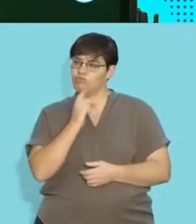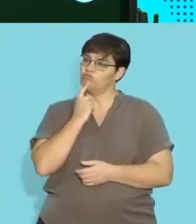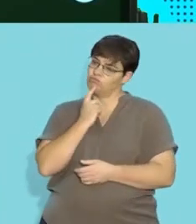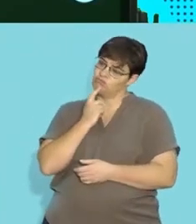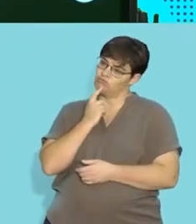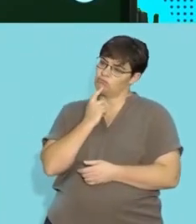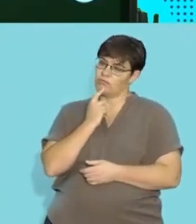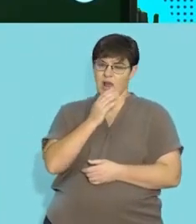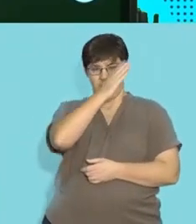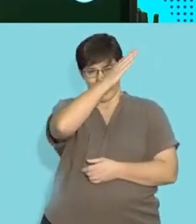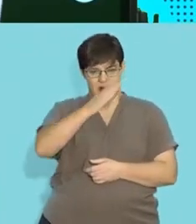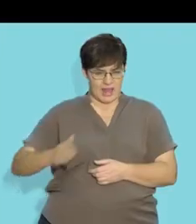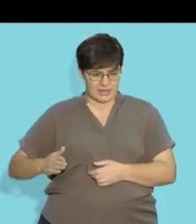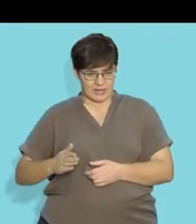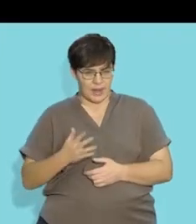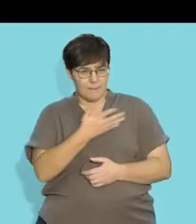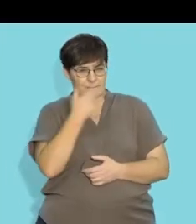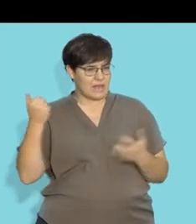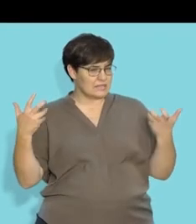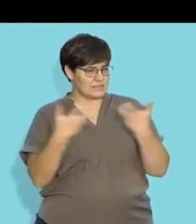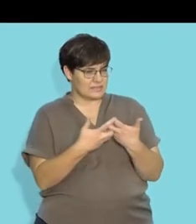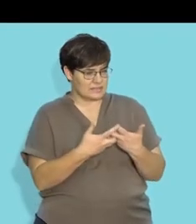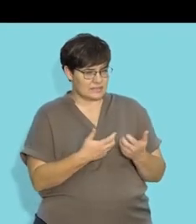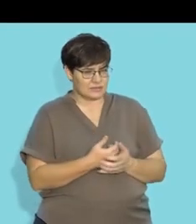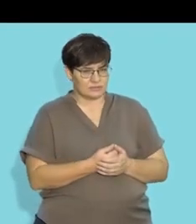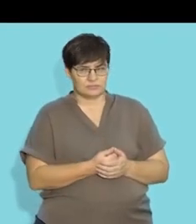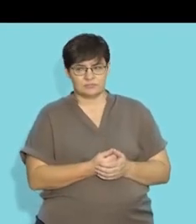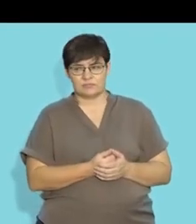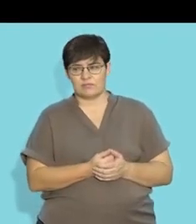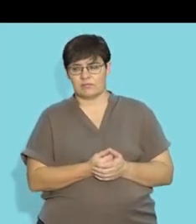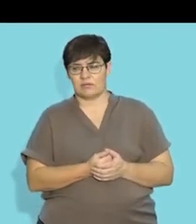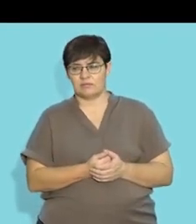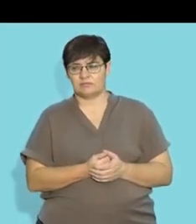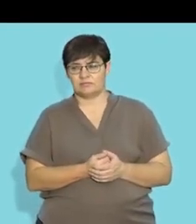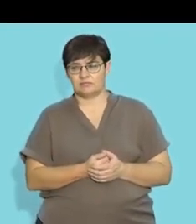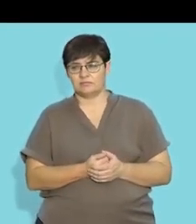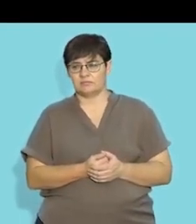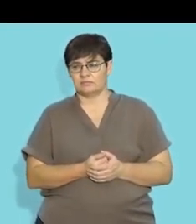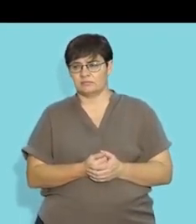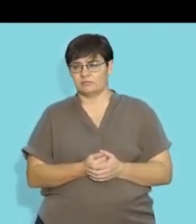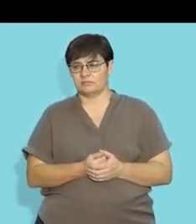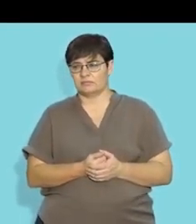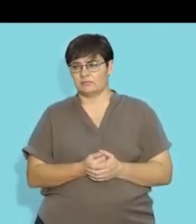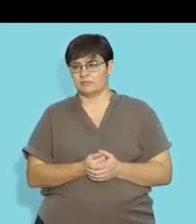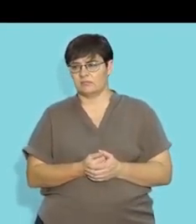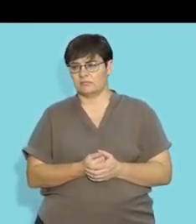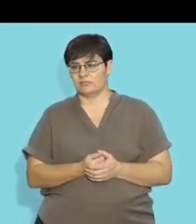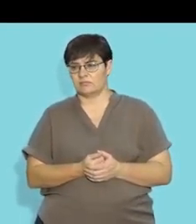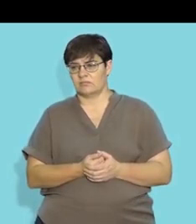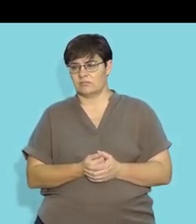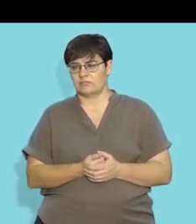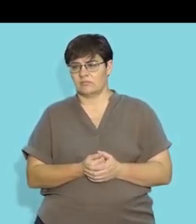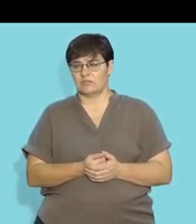I have to draw the line of best fit. So the line, if I draw a line, let me see if I can draw.